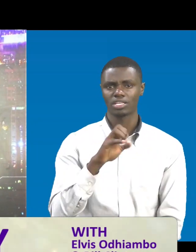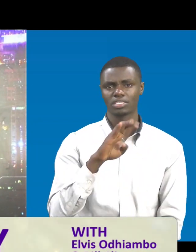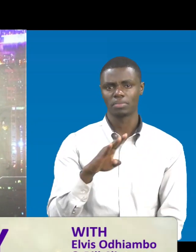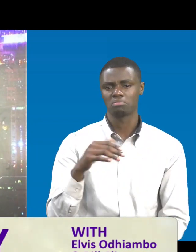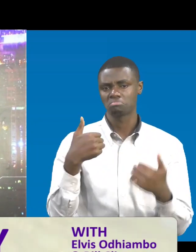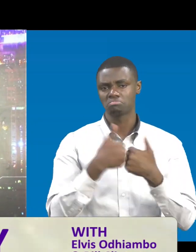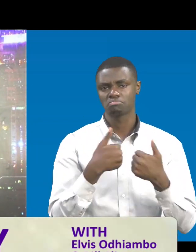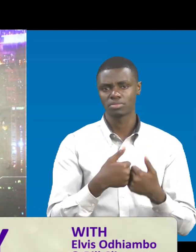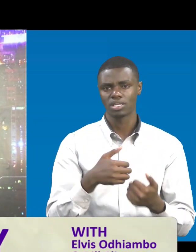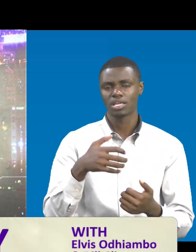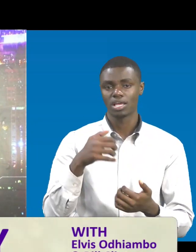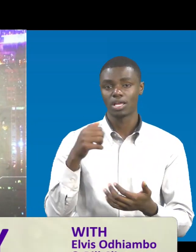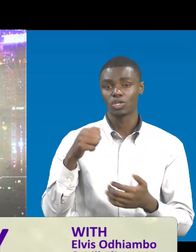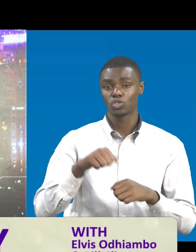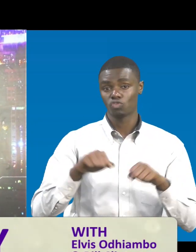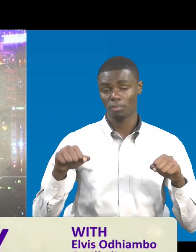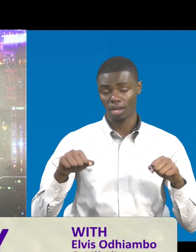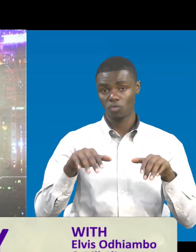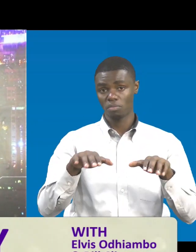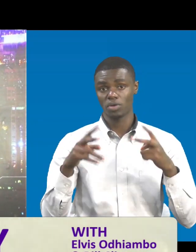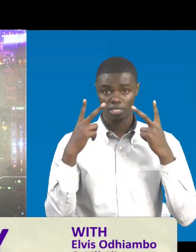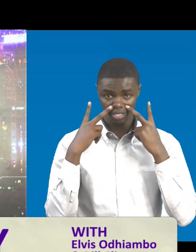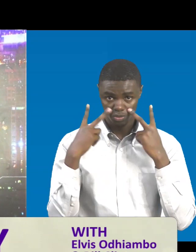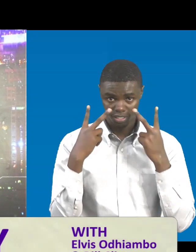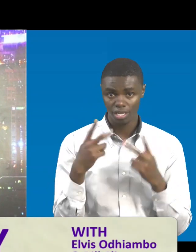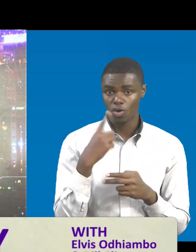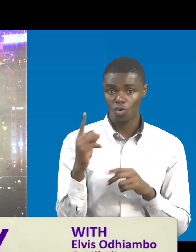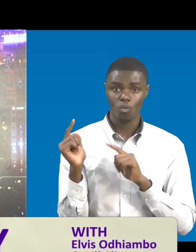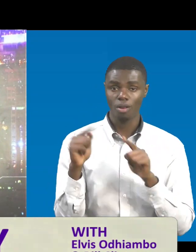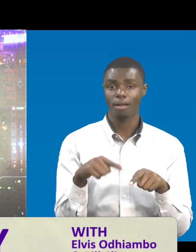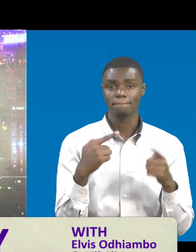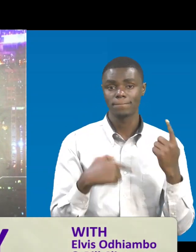against Sofapaka. We'll be waiting to see who will come out